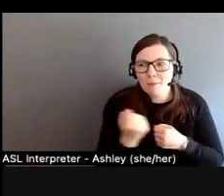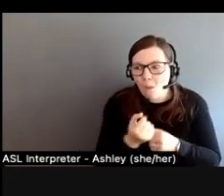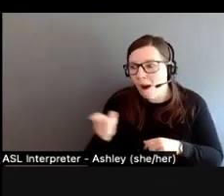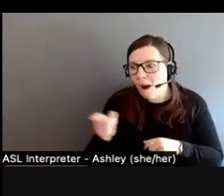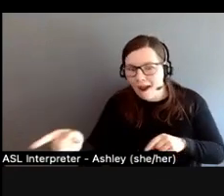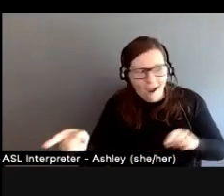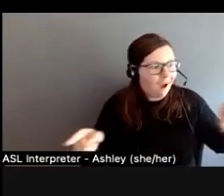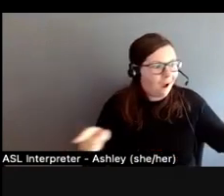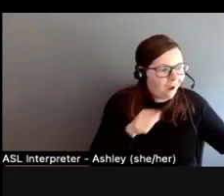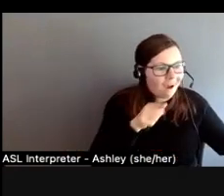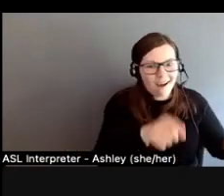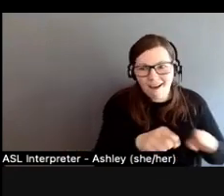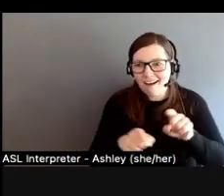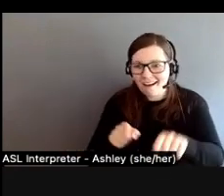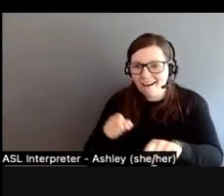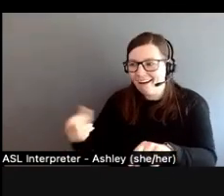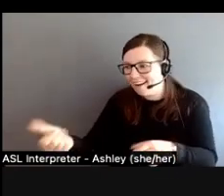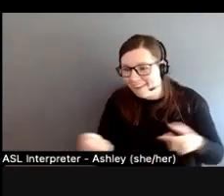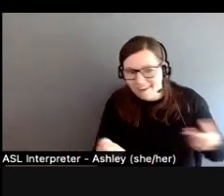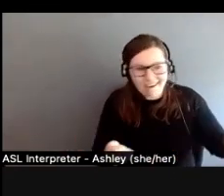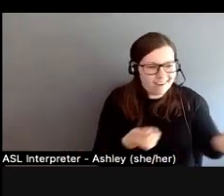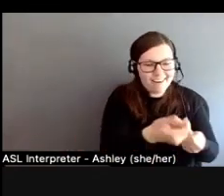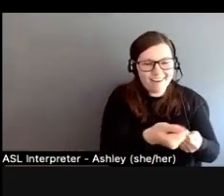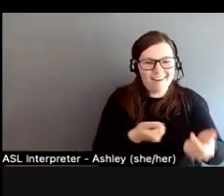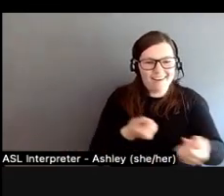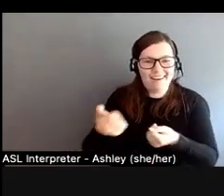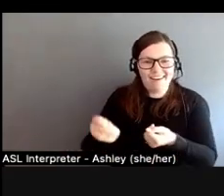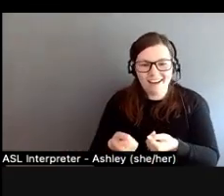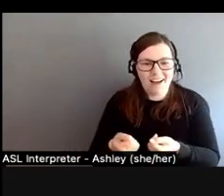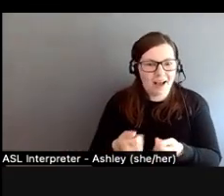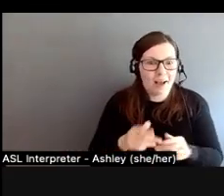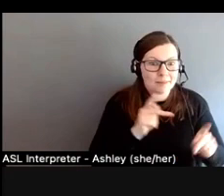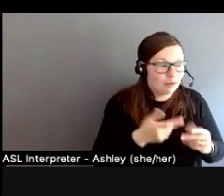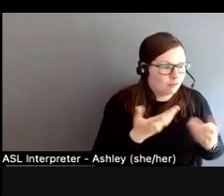the places you went to get help. It's really interesting, and